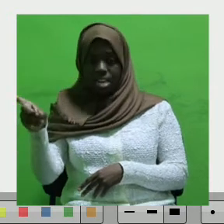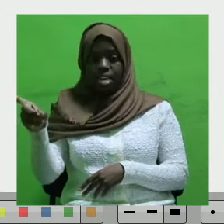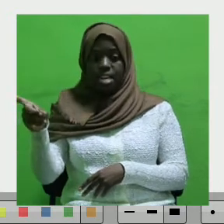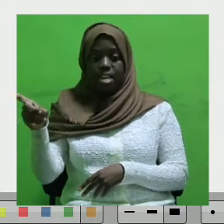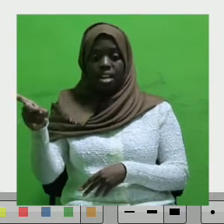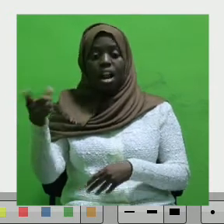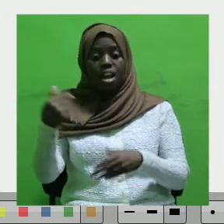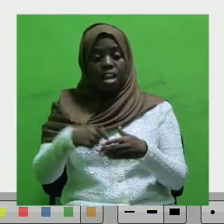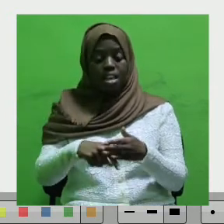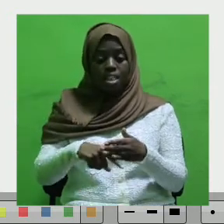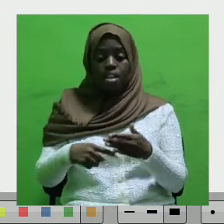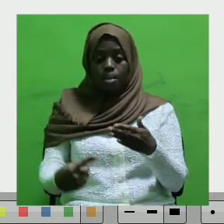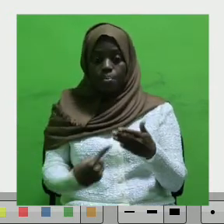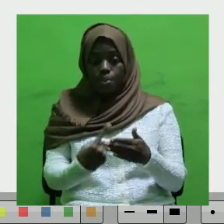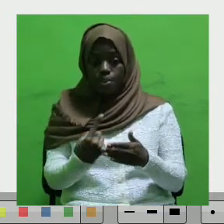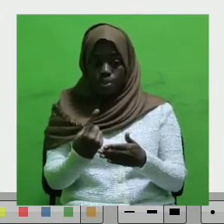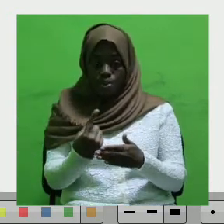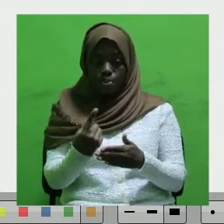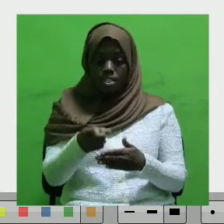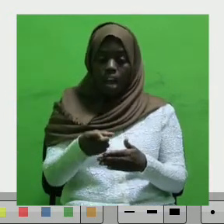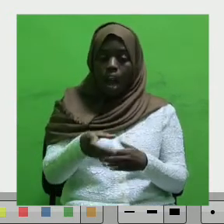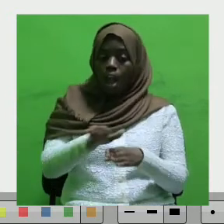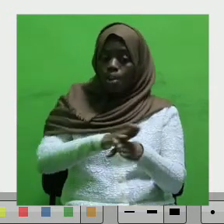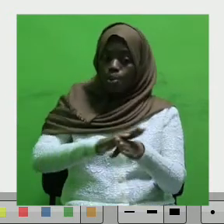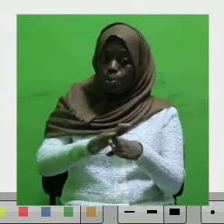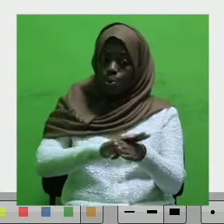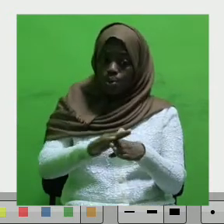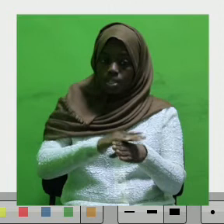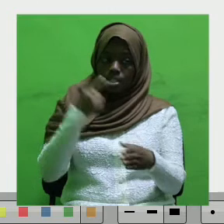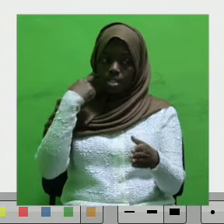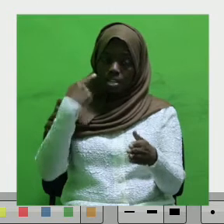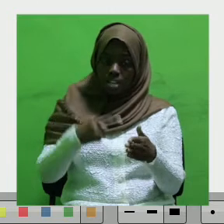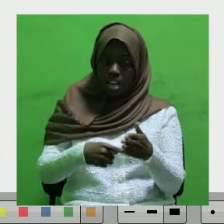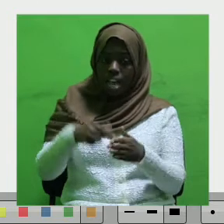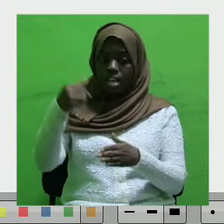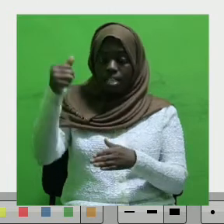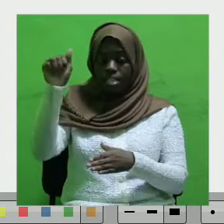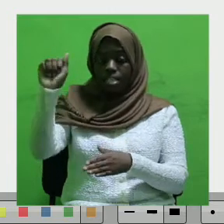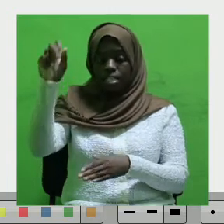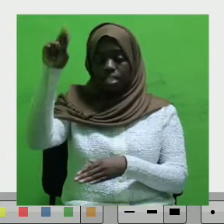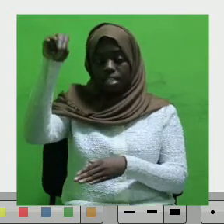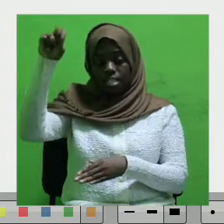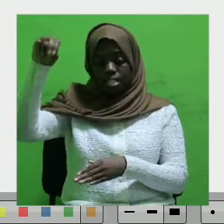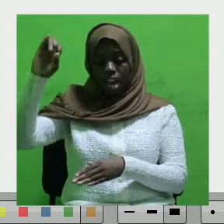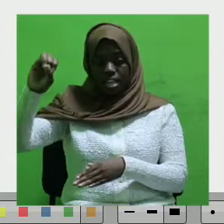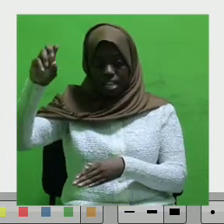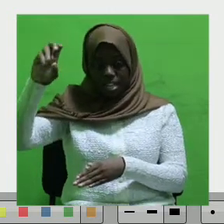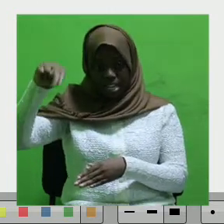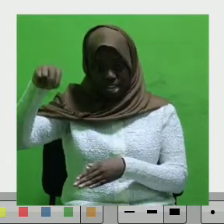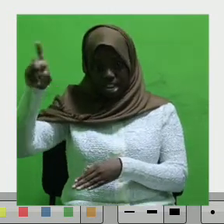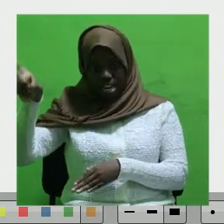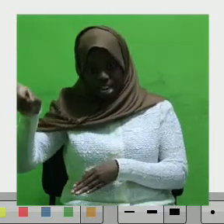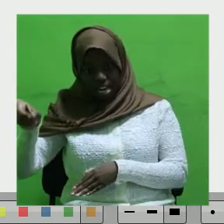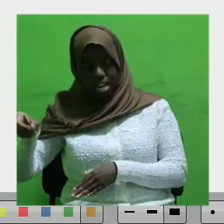tanning leather there are certain chemicals which are used, such as tannin. So tannin, which is used for